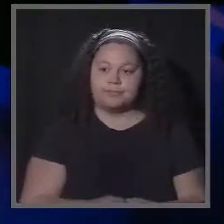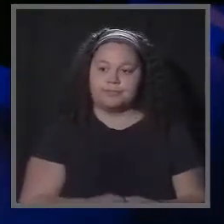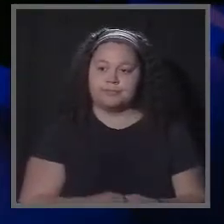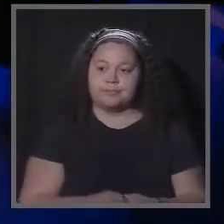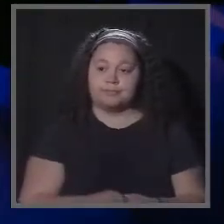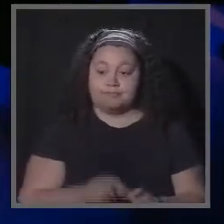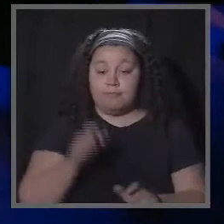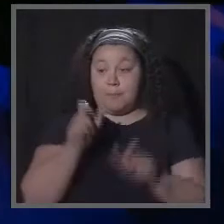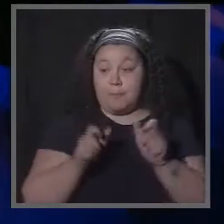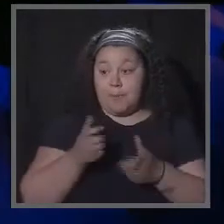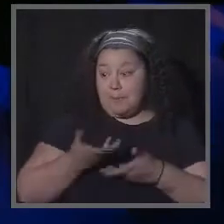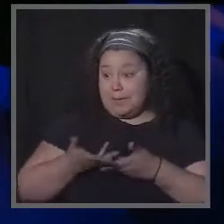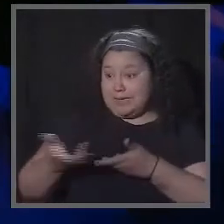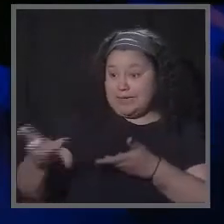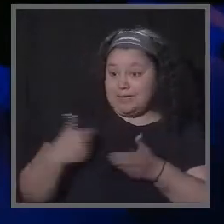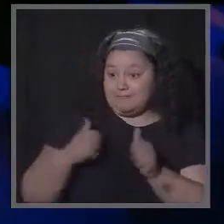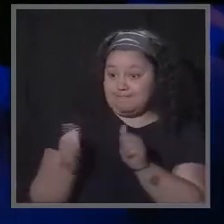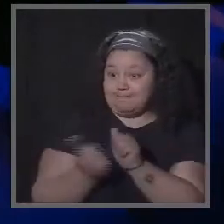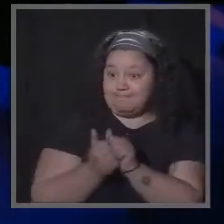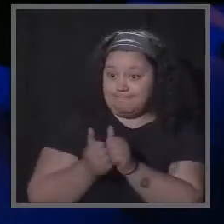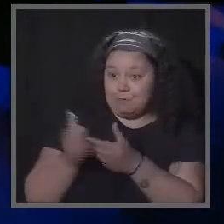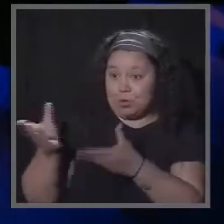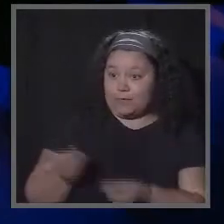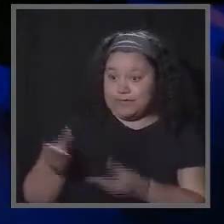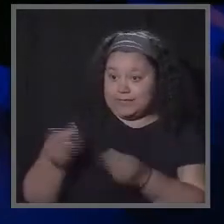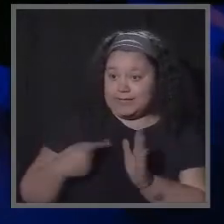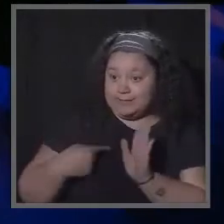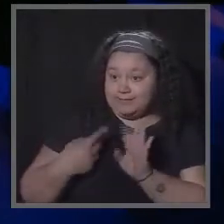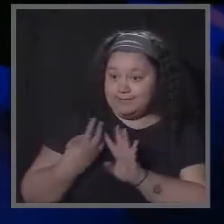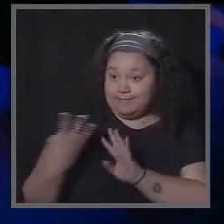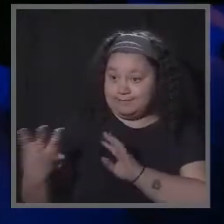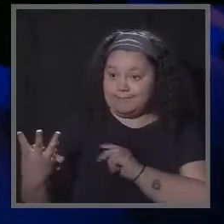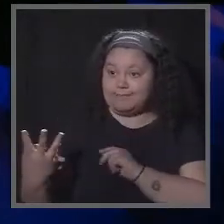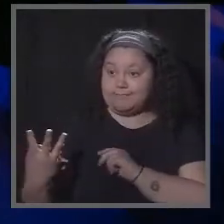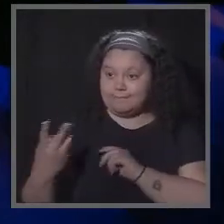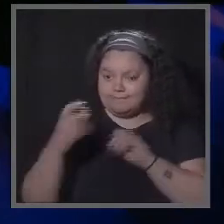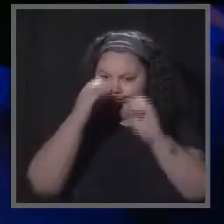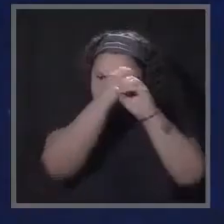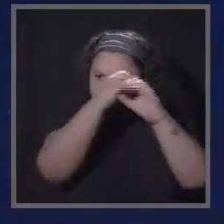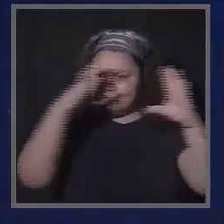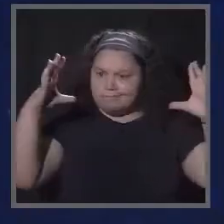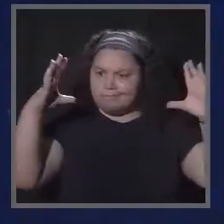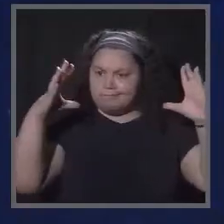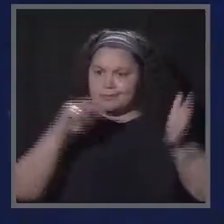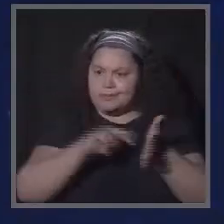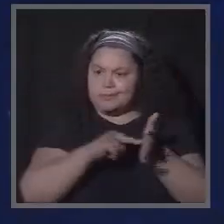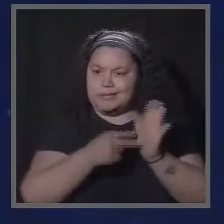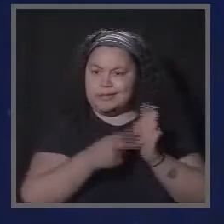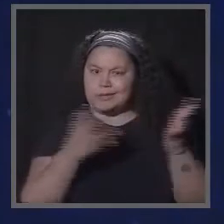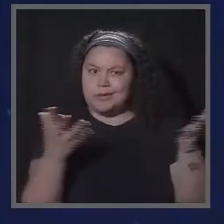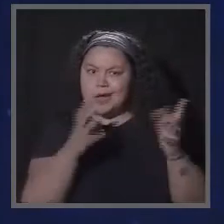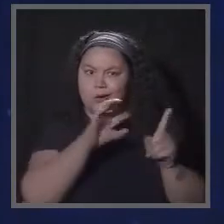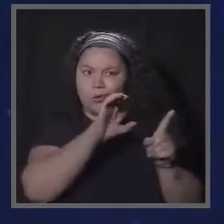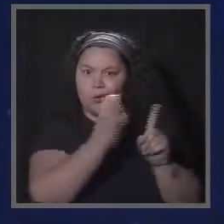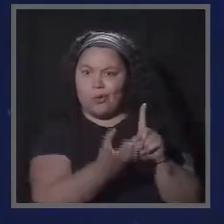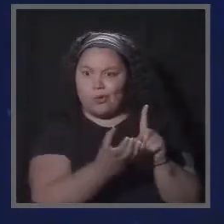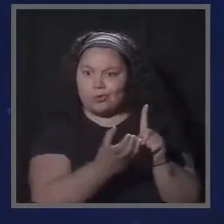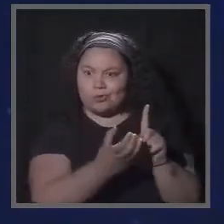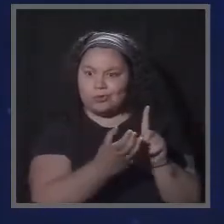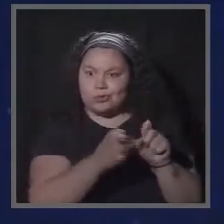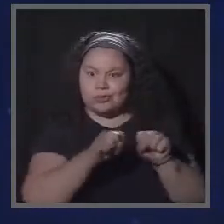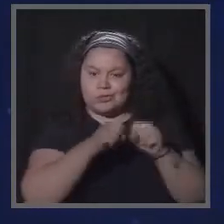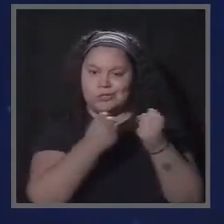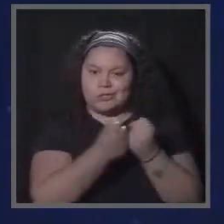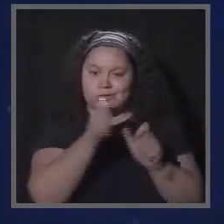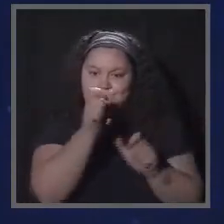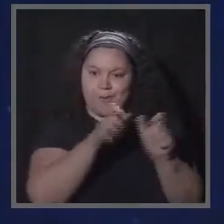guests to explore some of the underlying concepts of the cultural impact on society. So